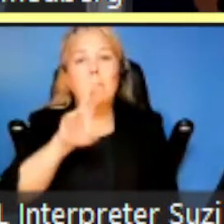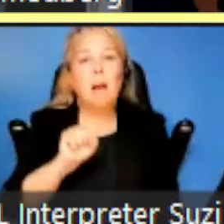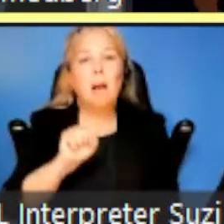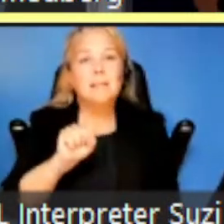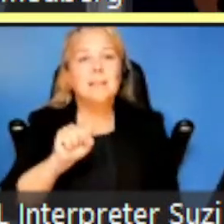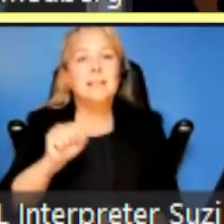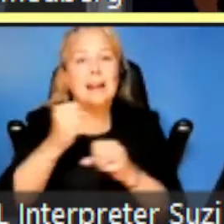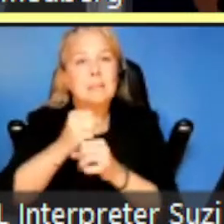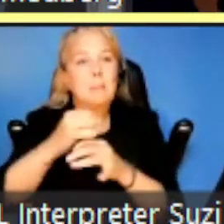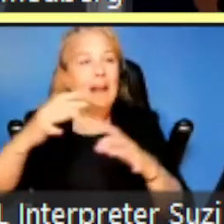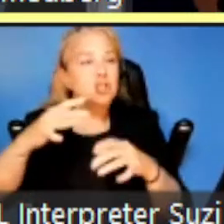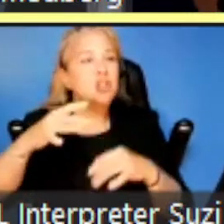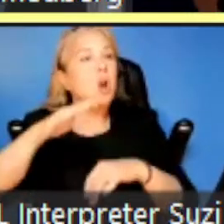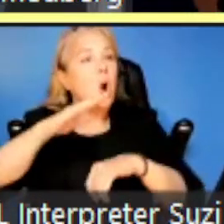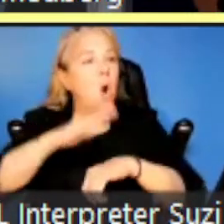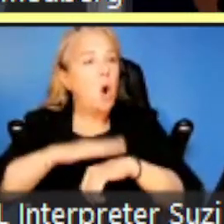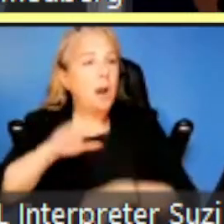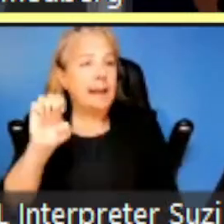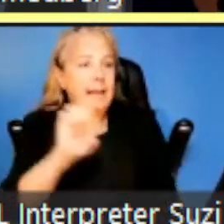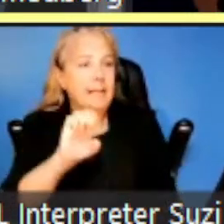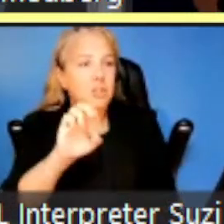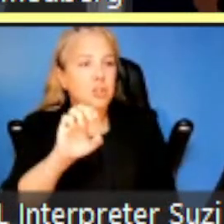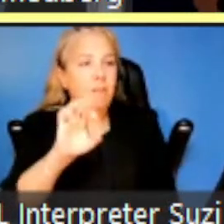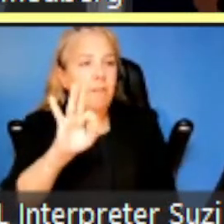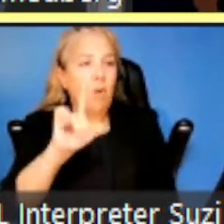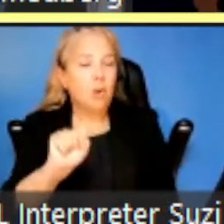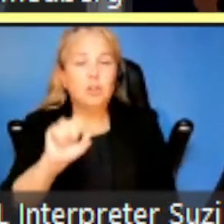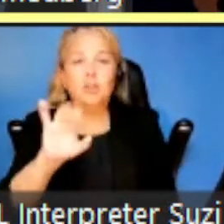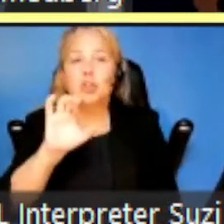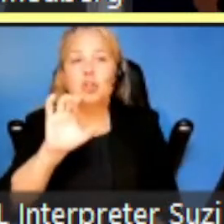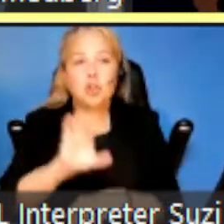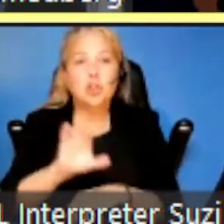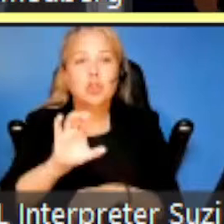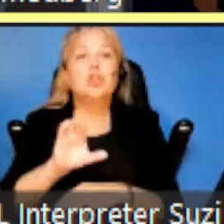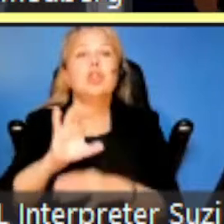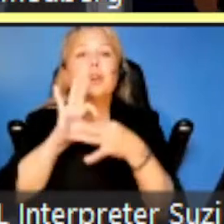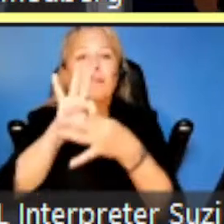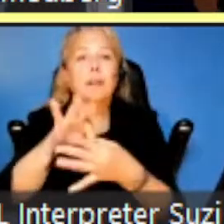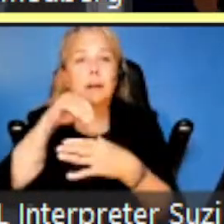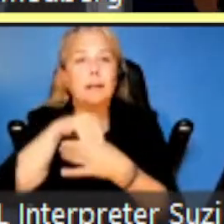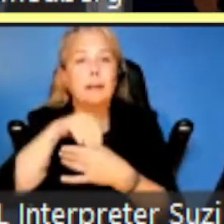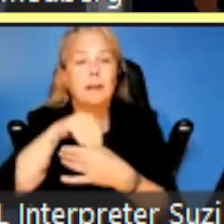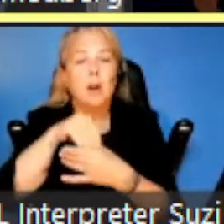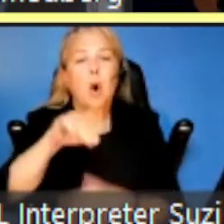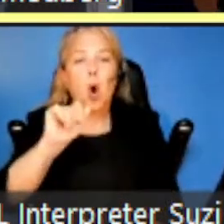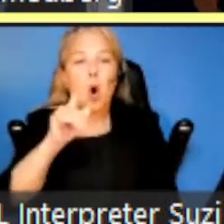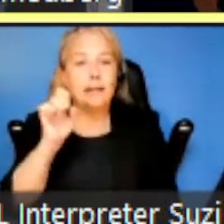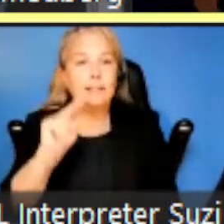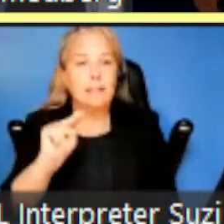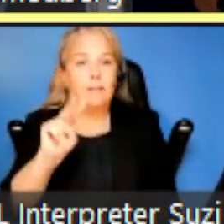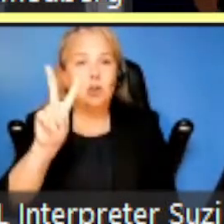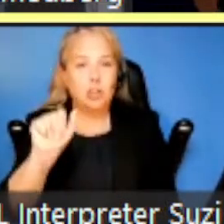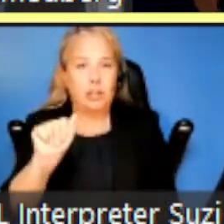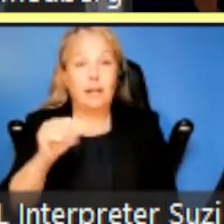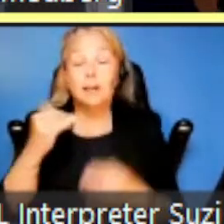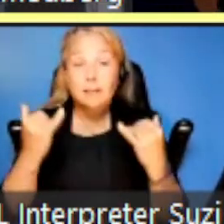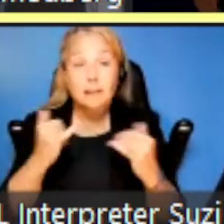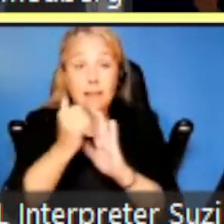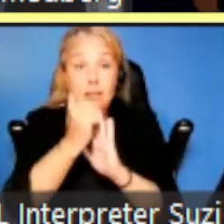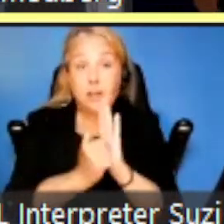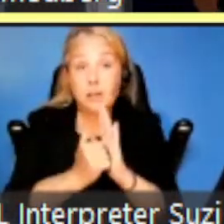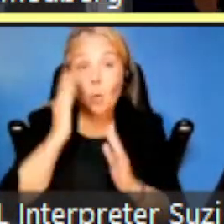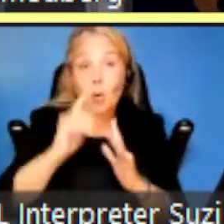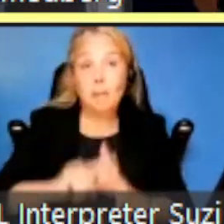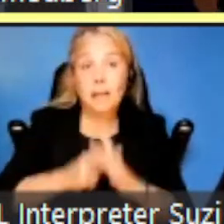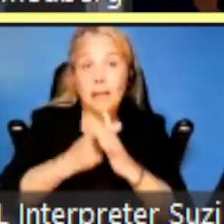Church Metro Station located in Arlington County, Virginia. Here is this evening's agenda. We will begin with